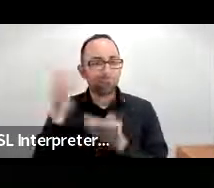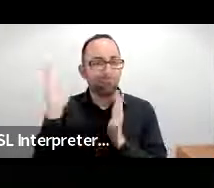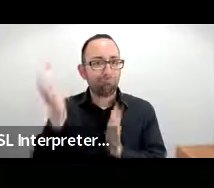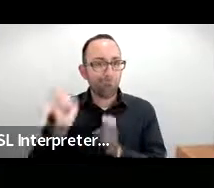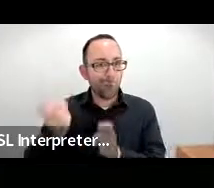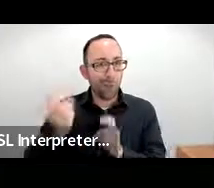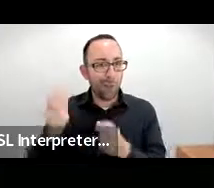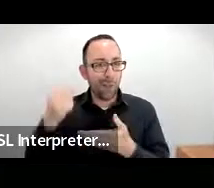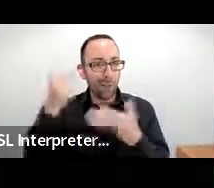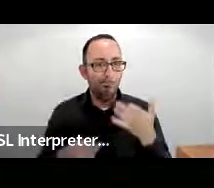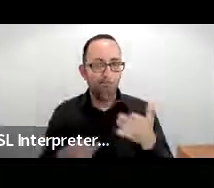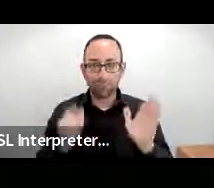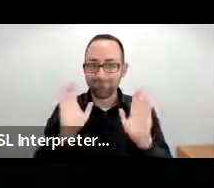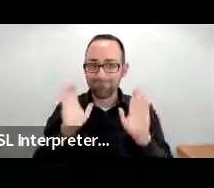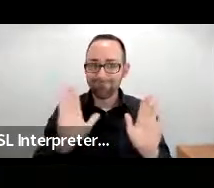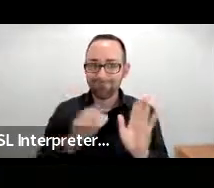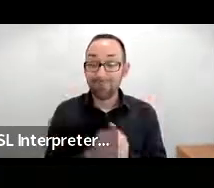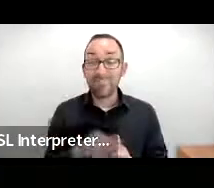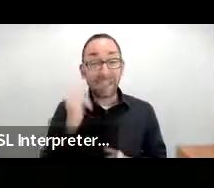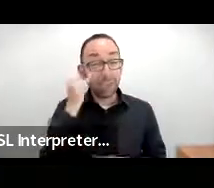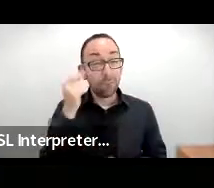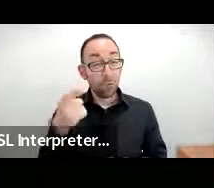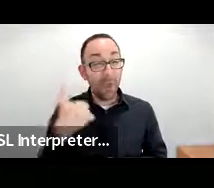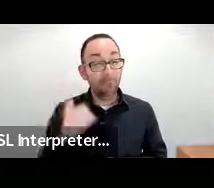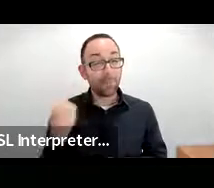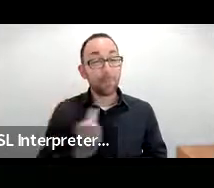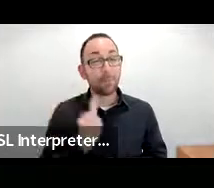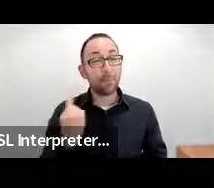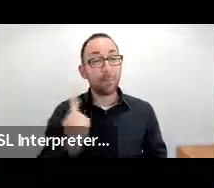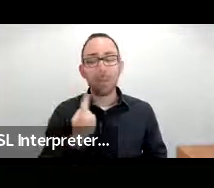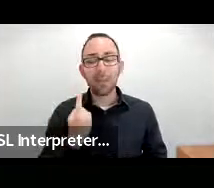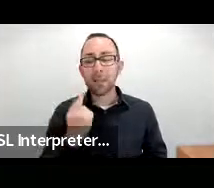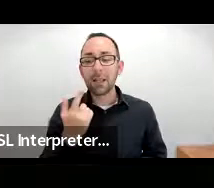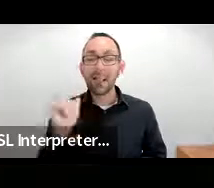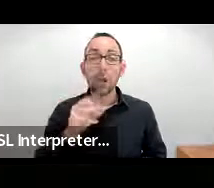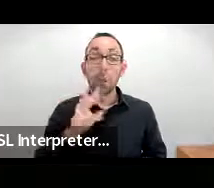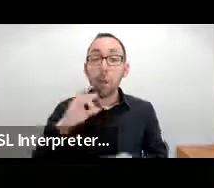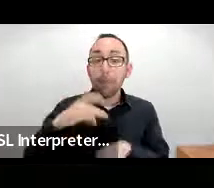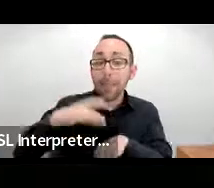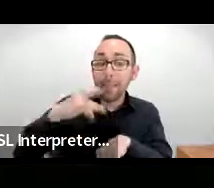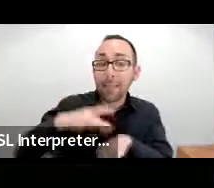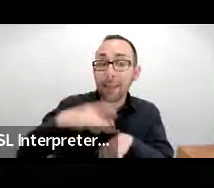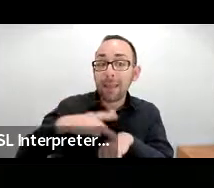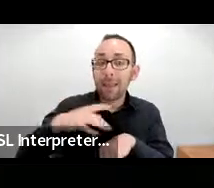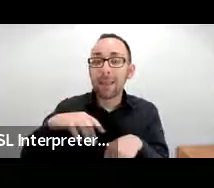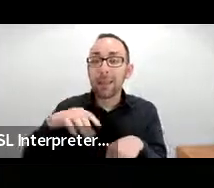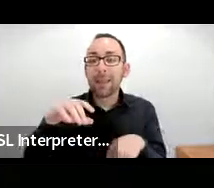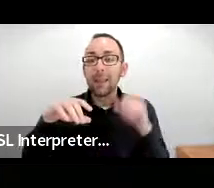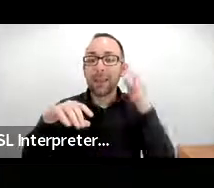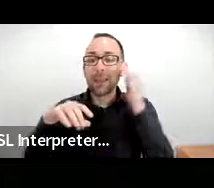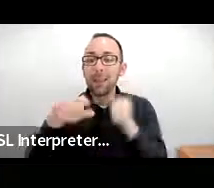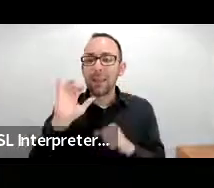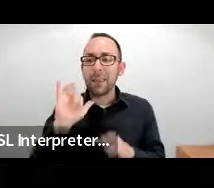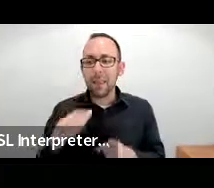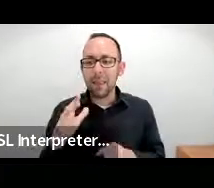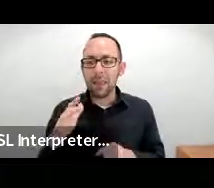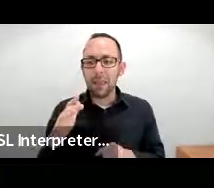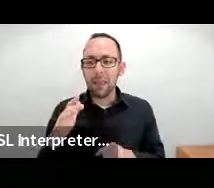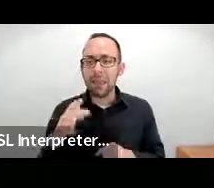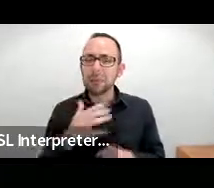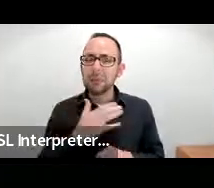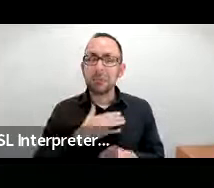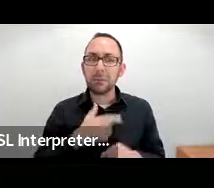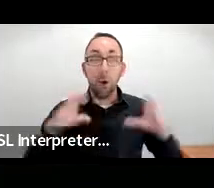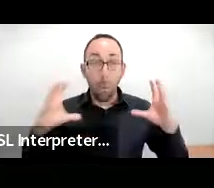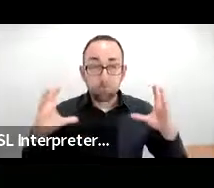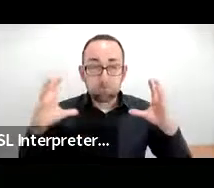donations. If you have something that is more like watermelon, that would be happy. We would be happy if you could cut that up